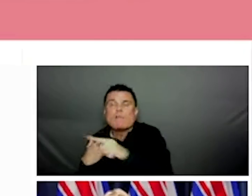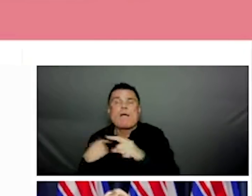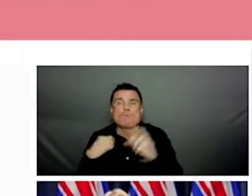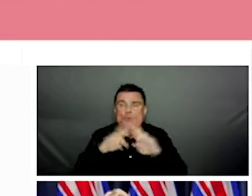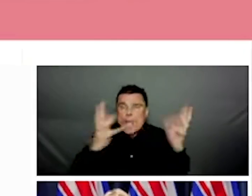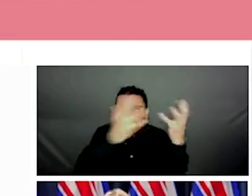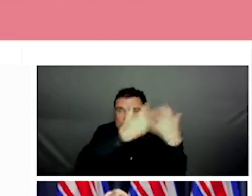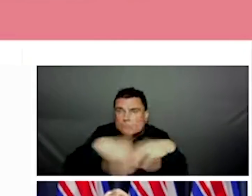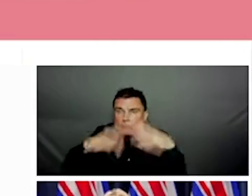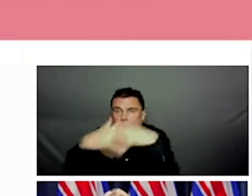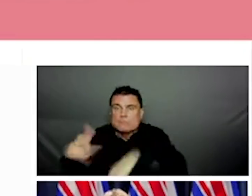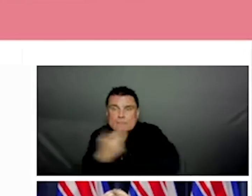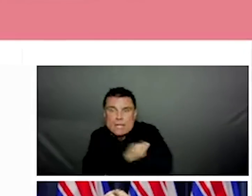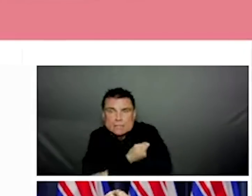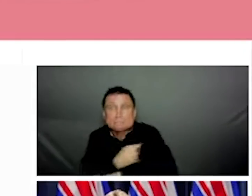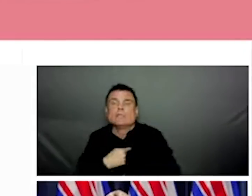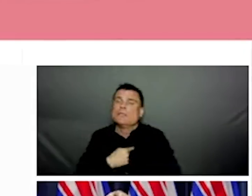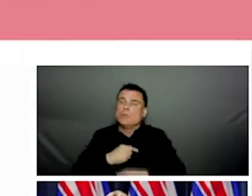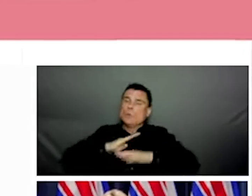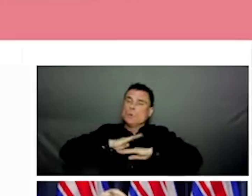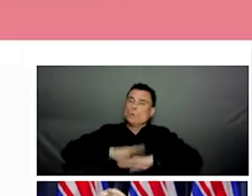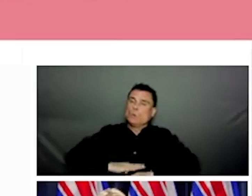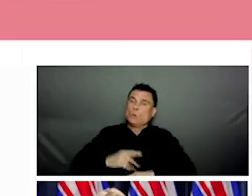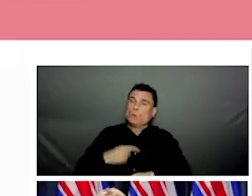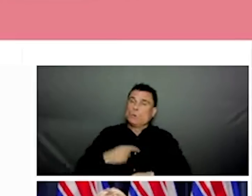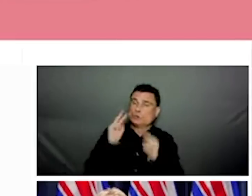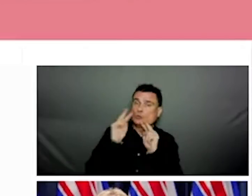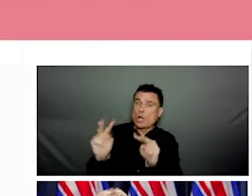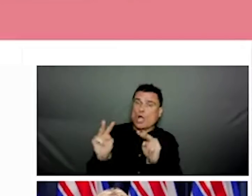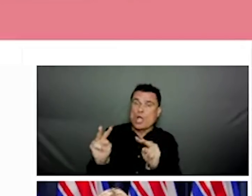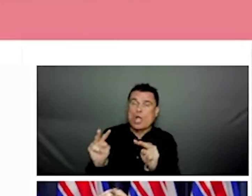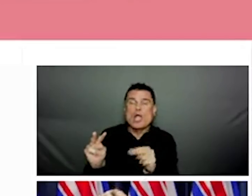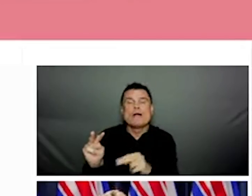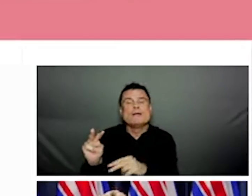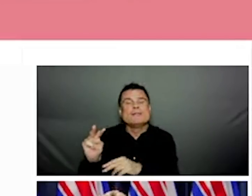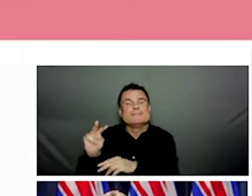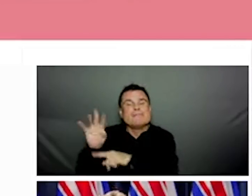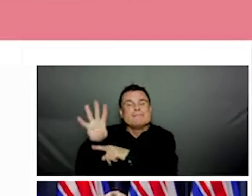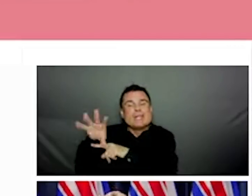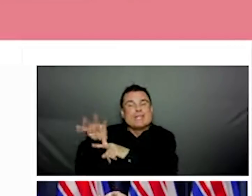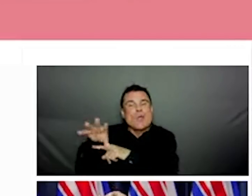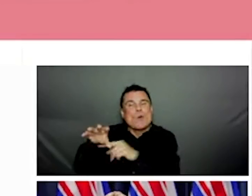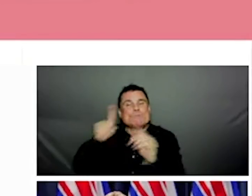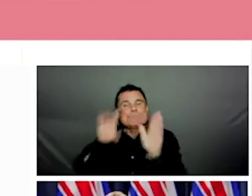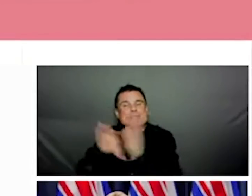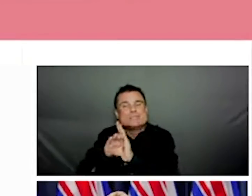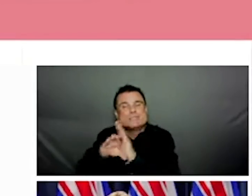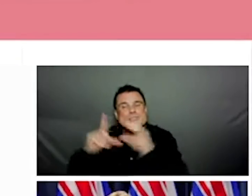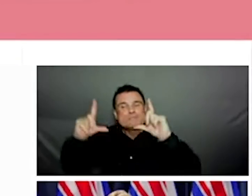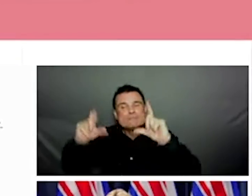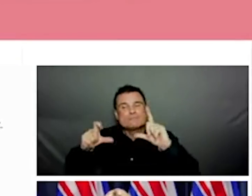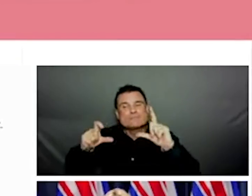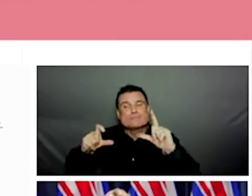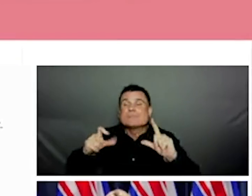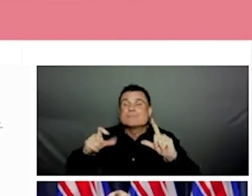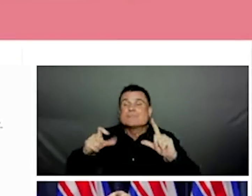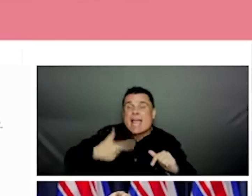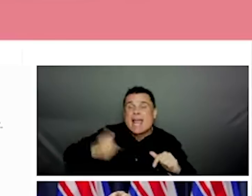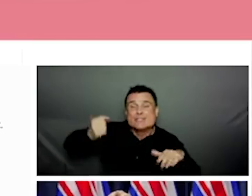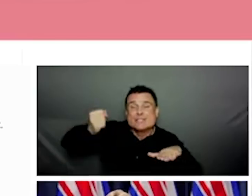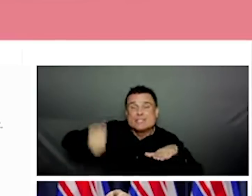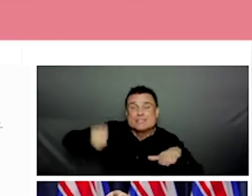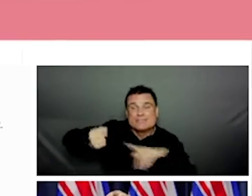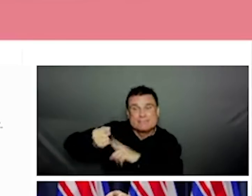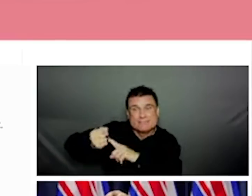receiving their vaccines in some places of the province just this past weekend. So that's good